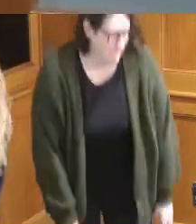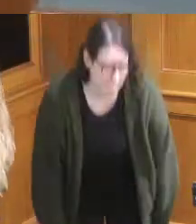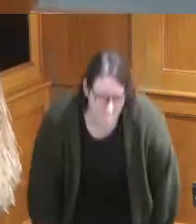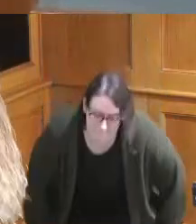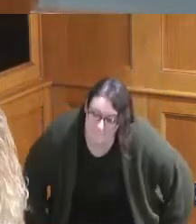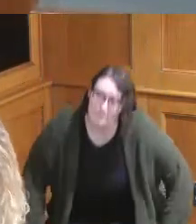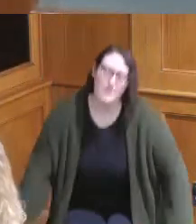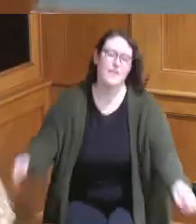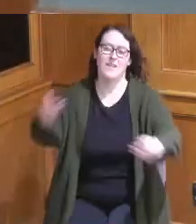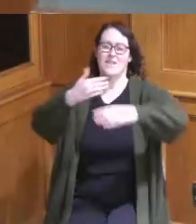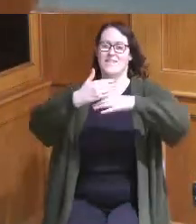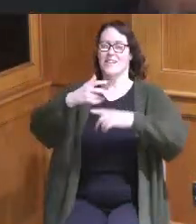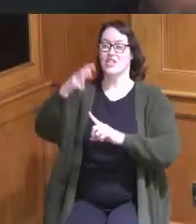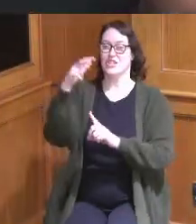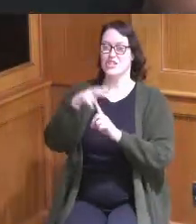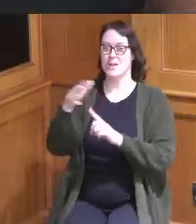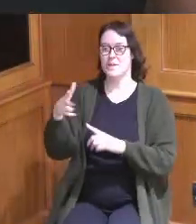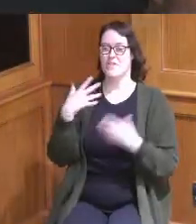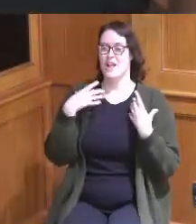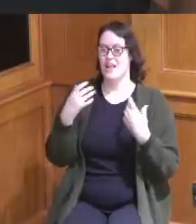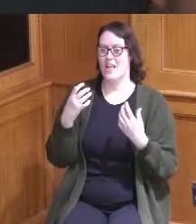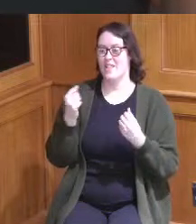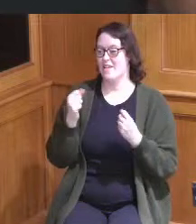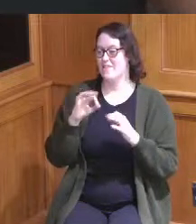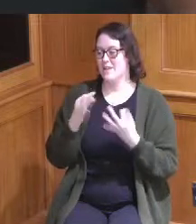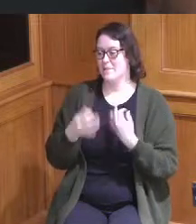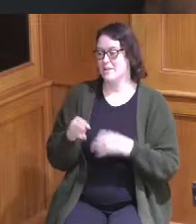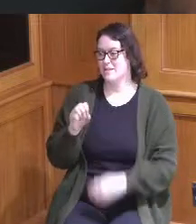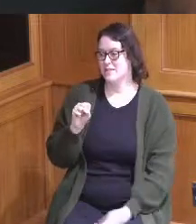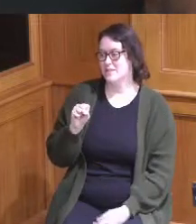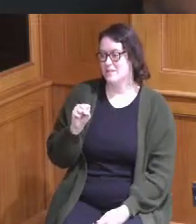Our next champion for healthy families is Simonica Spillman.